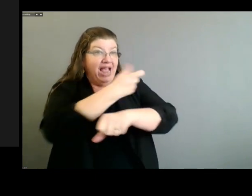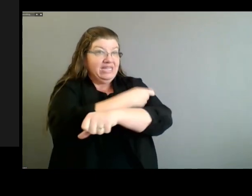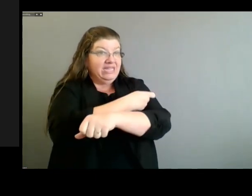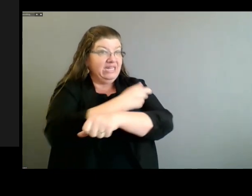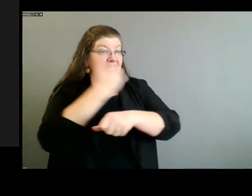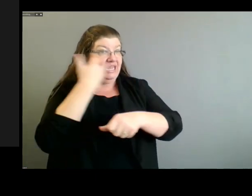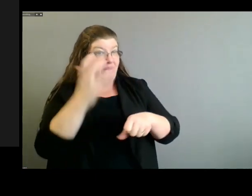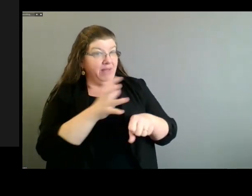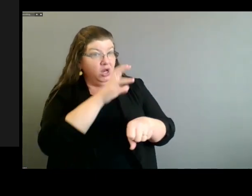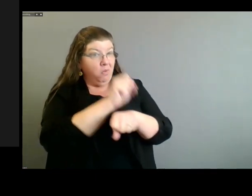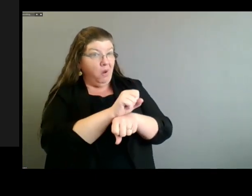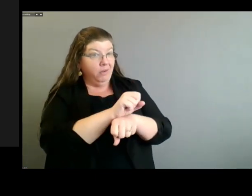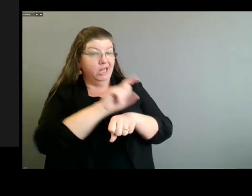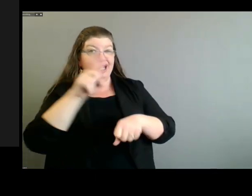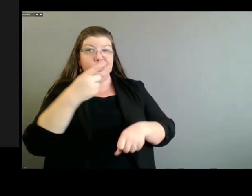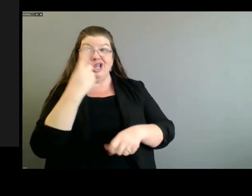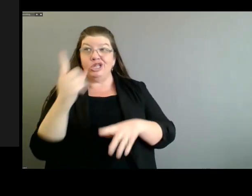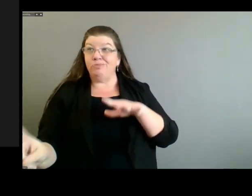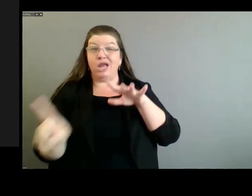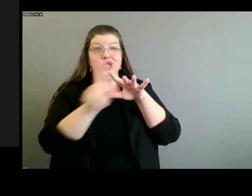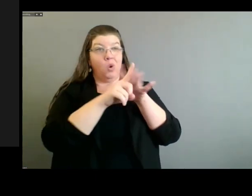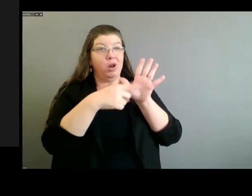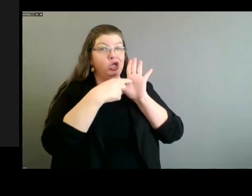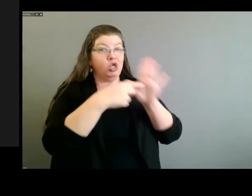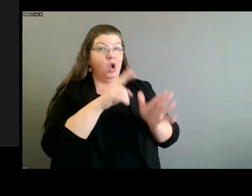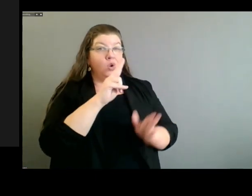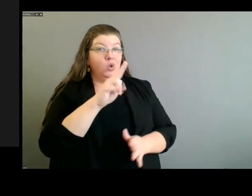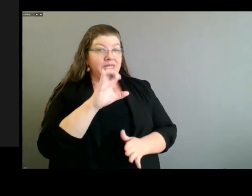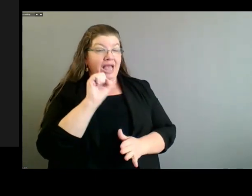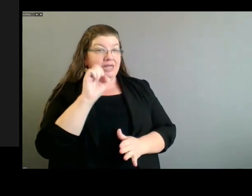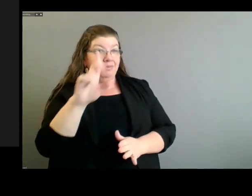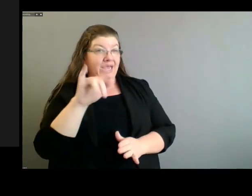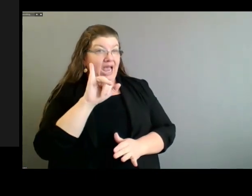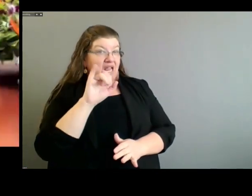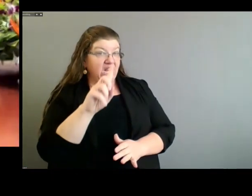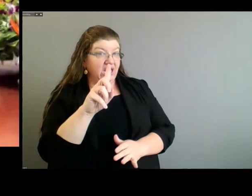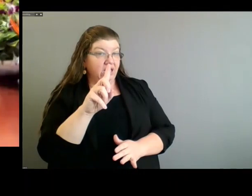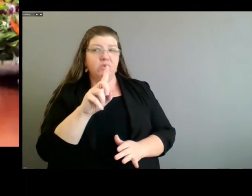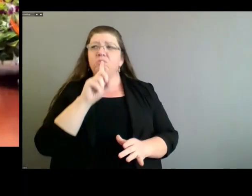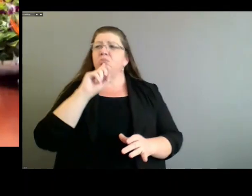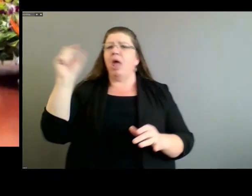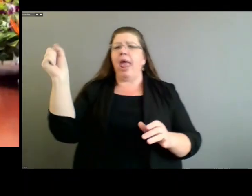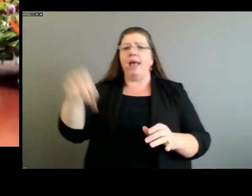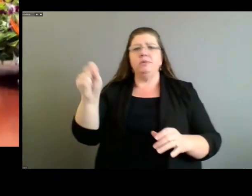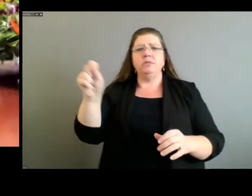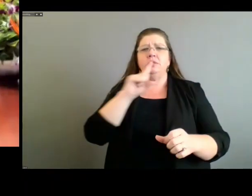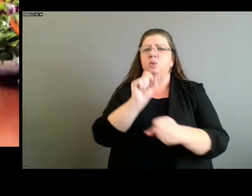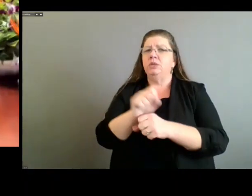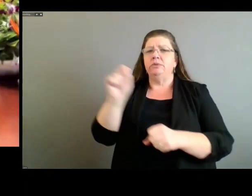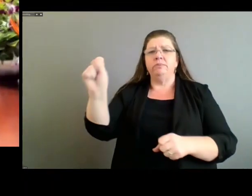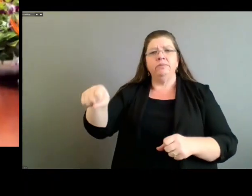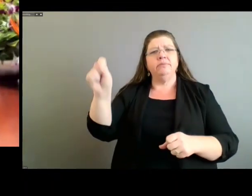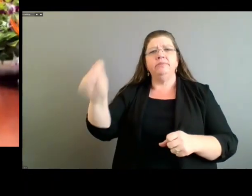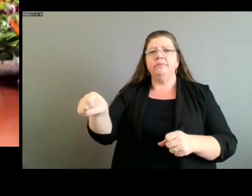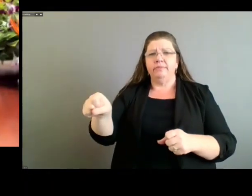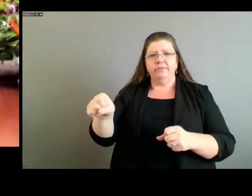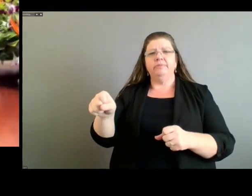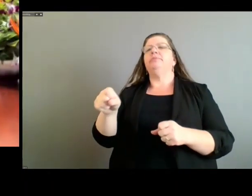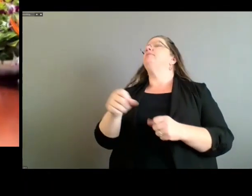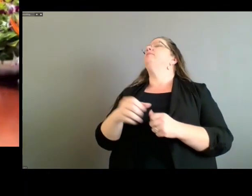make an appointment just by showing their UCSB ID card? Absolutely. We